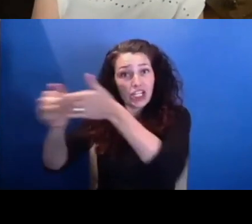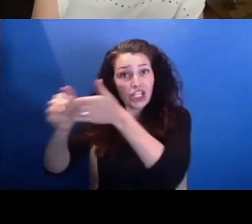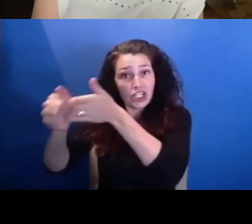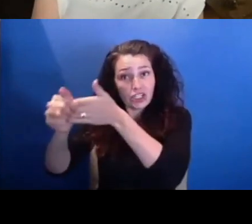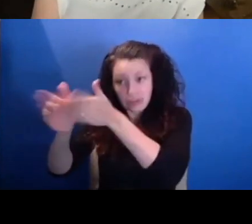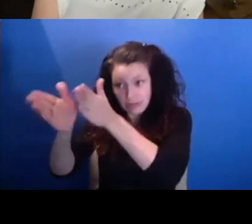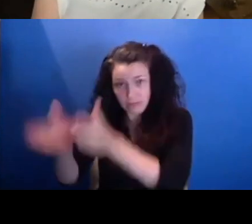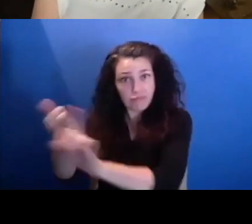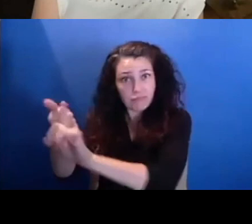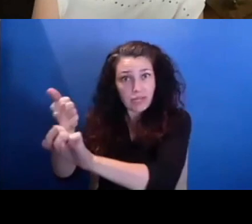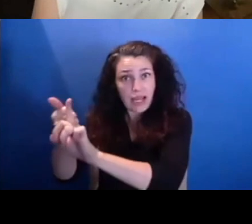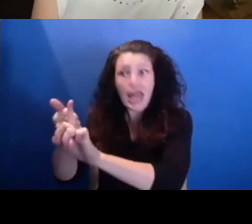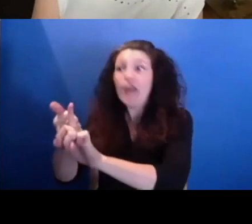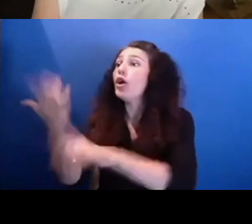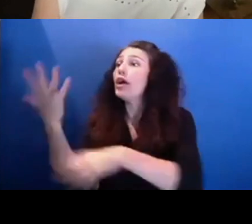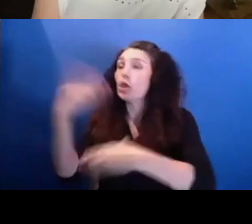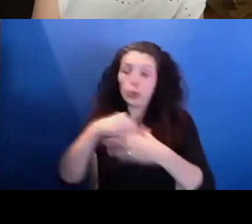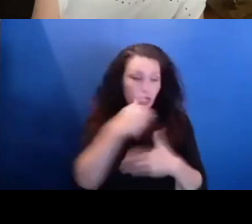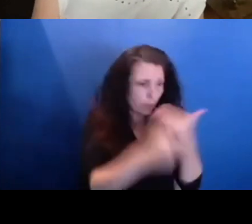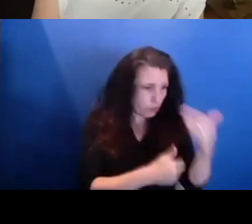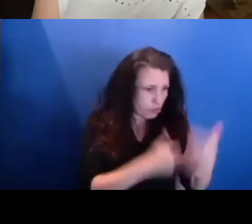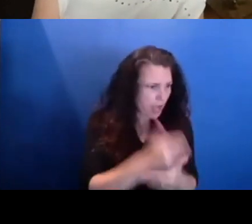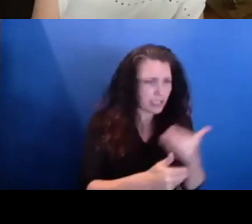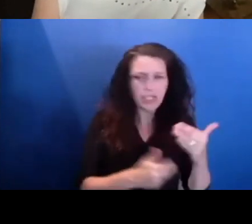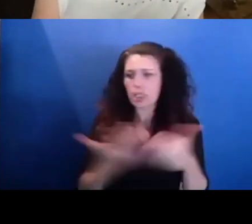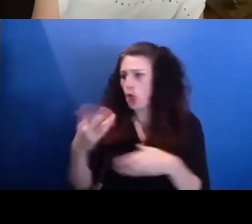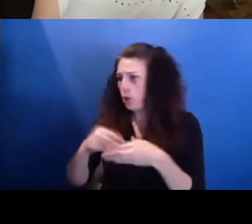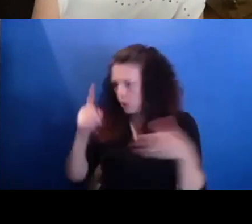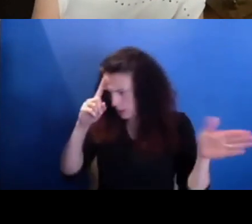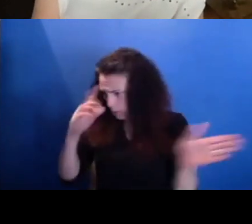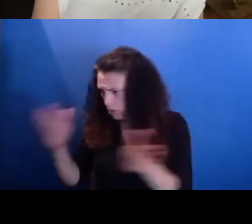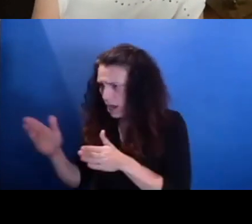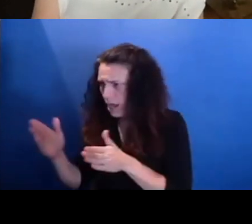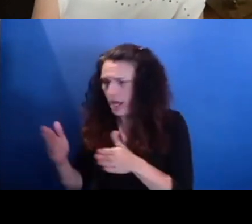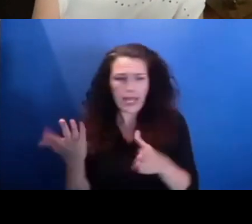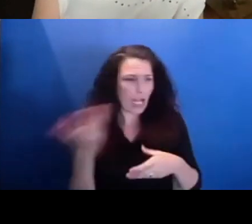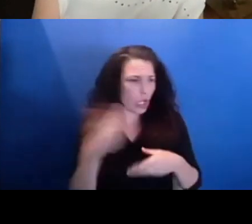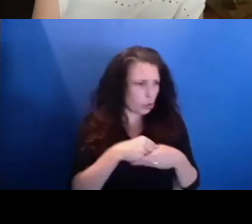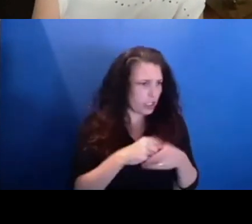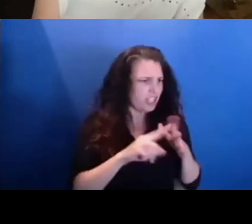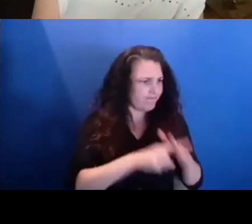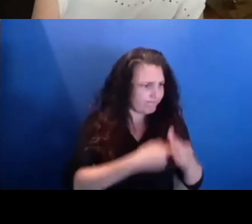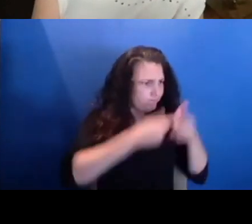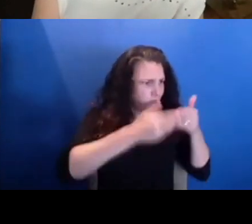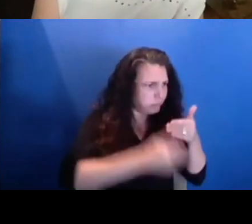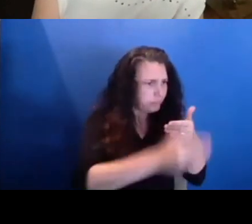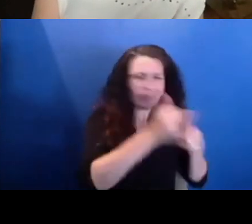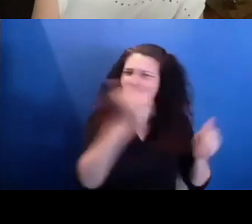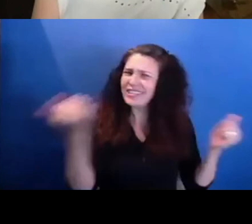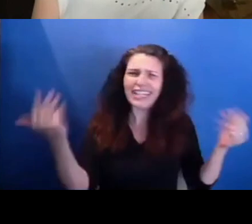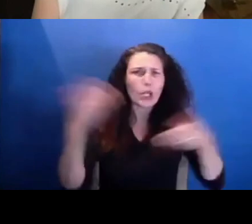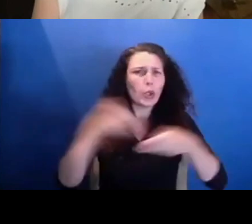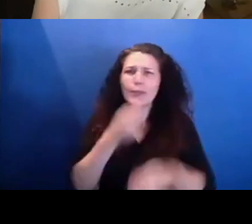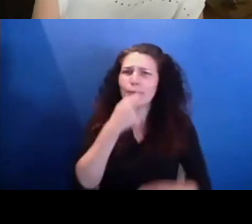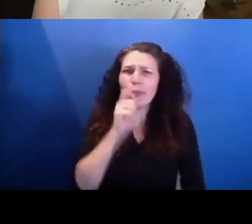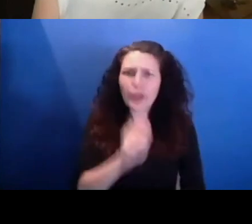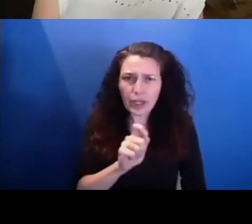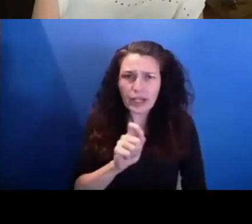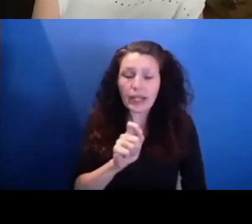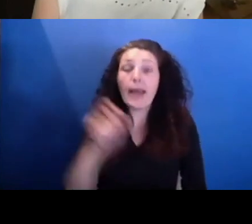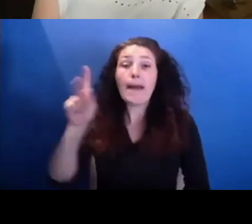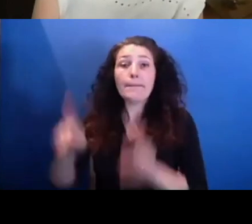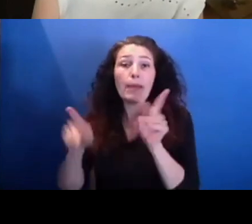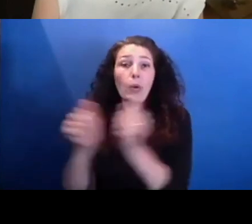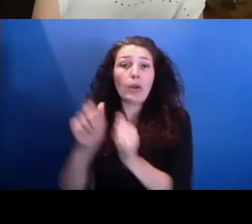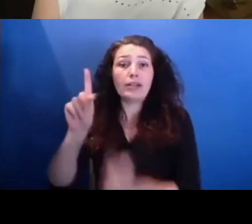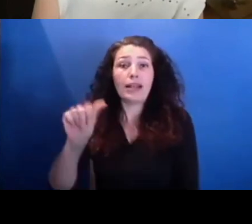process, the planning process, part of the implementation process. People with disabilities should be the norm. As much as we are